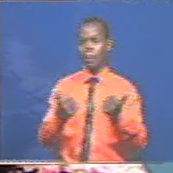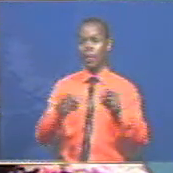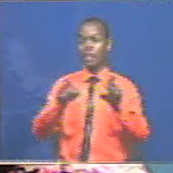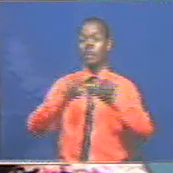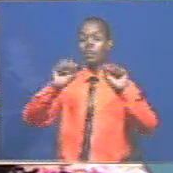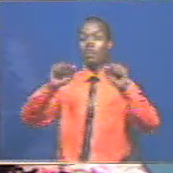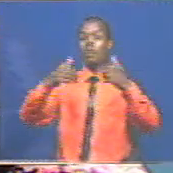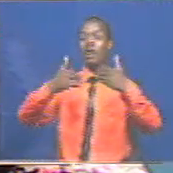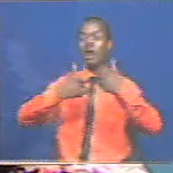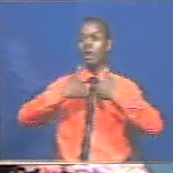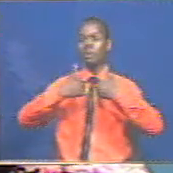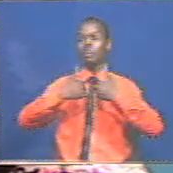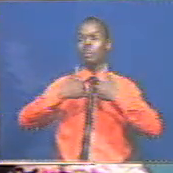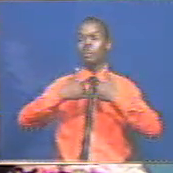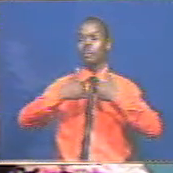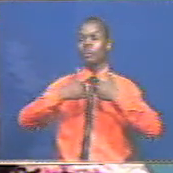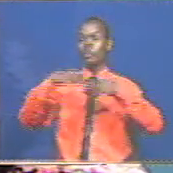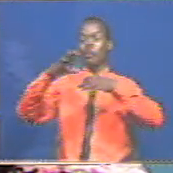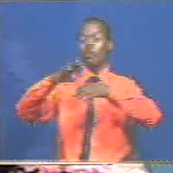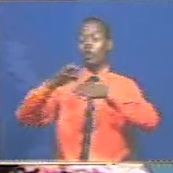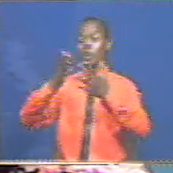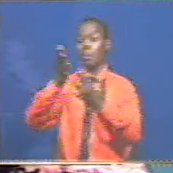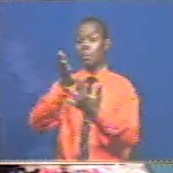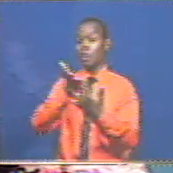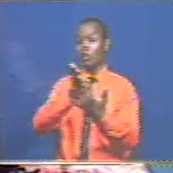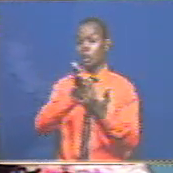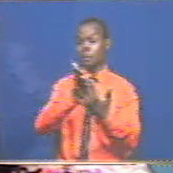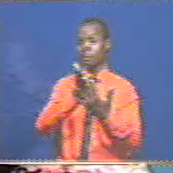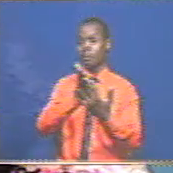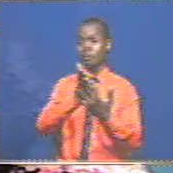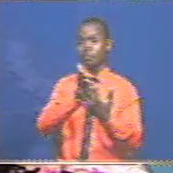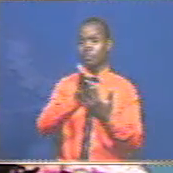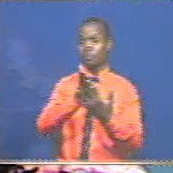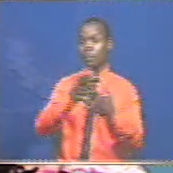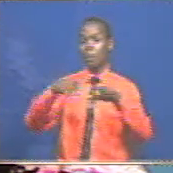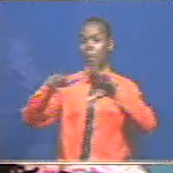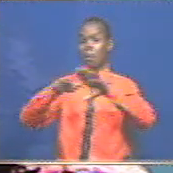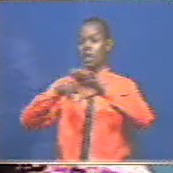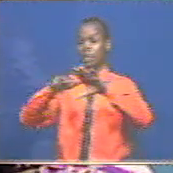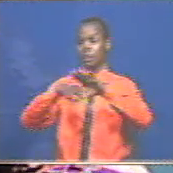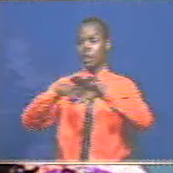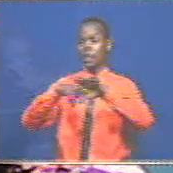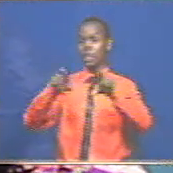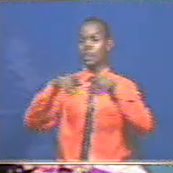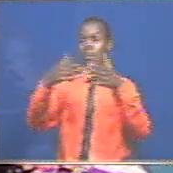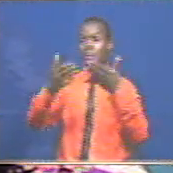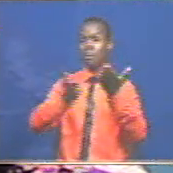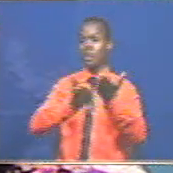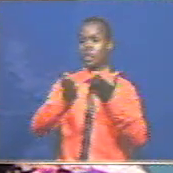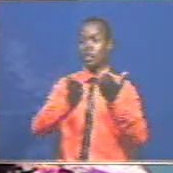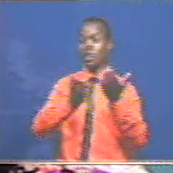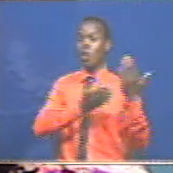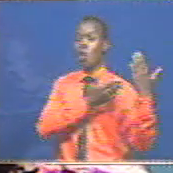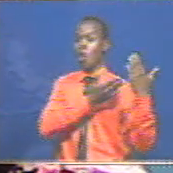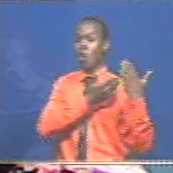bilateral between the the the participant and the business I hope that the business